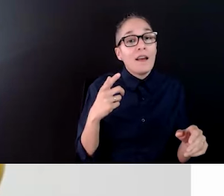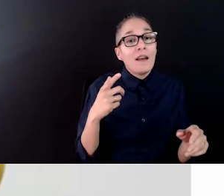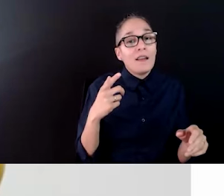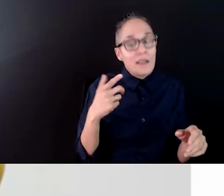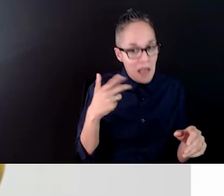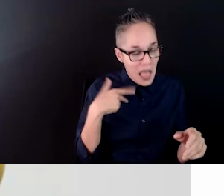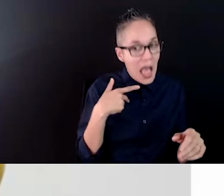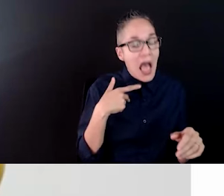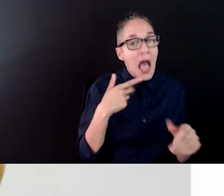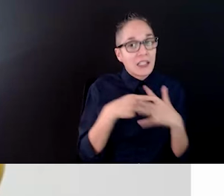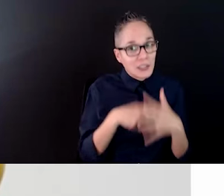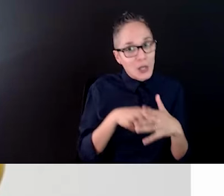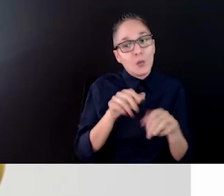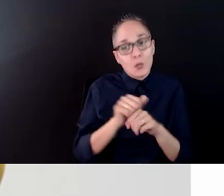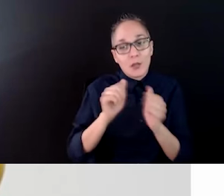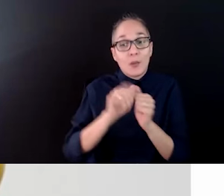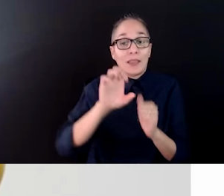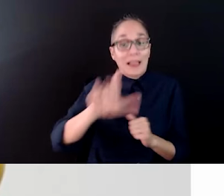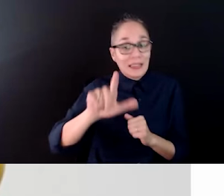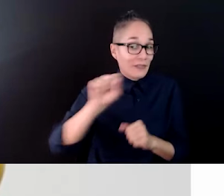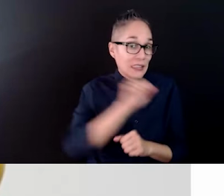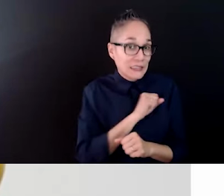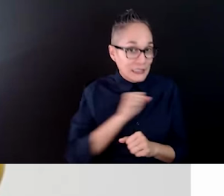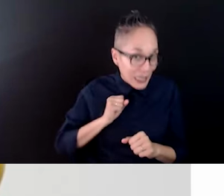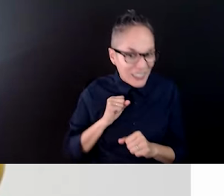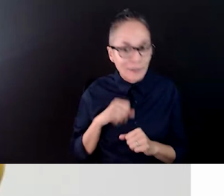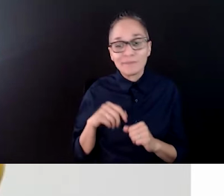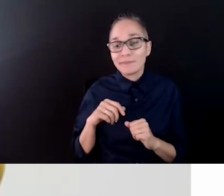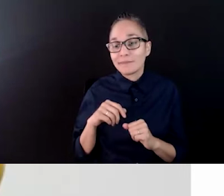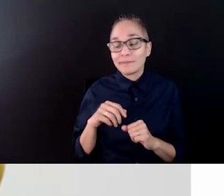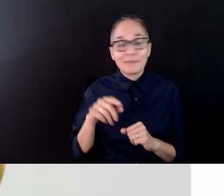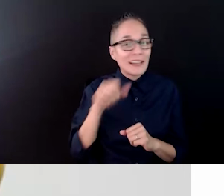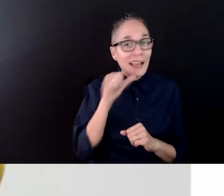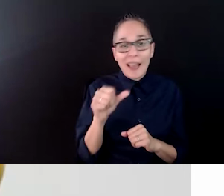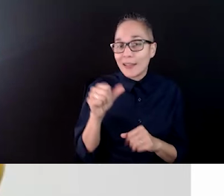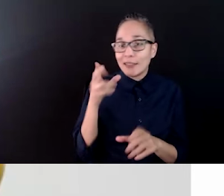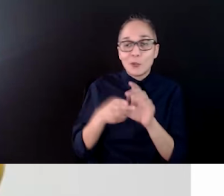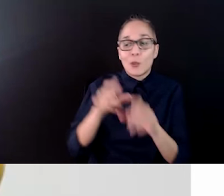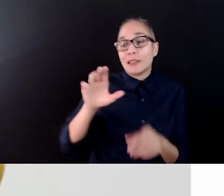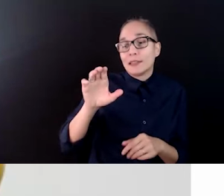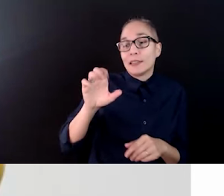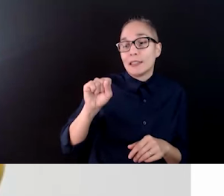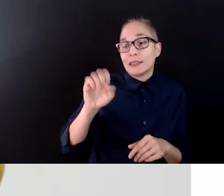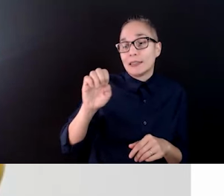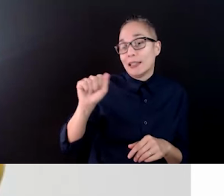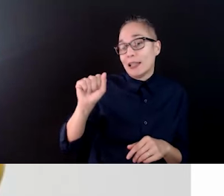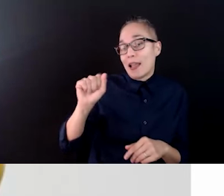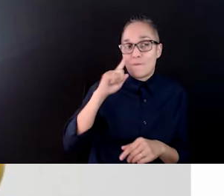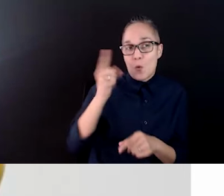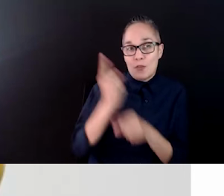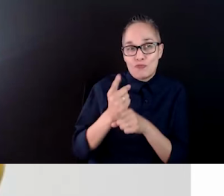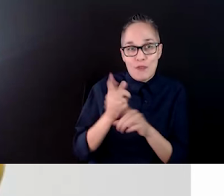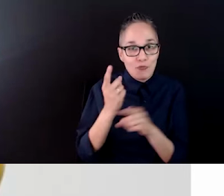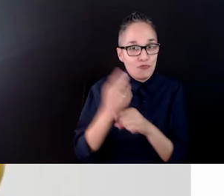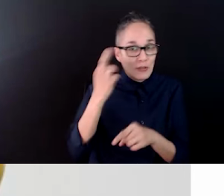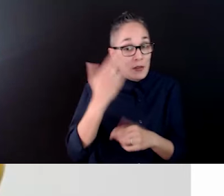I started getting into classified Senate. From classified Senate, I didn't get into CSEA for the right reasons. I don't know who's online, so I'd